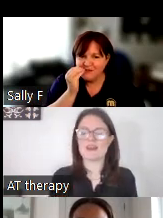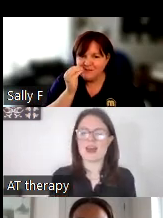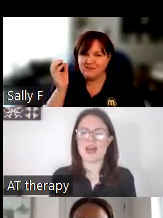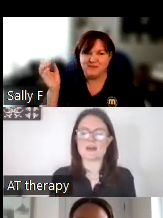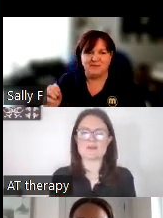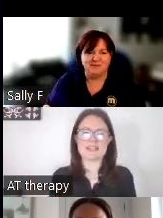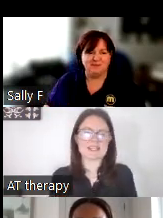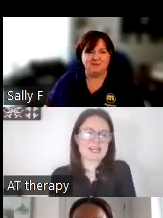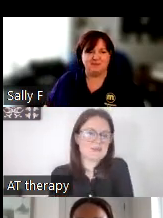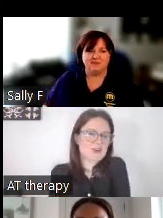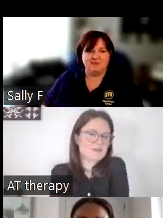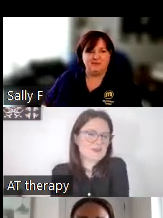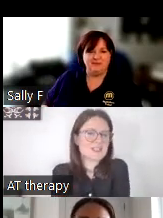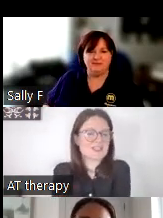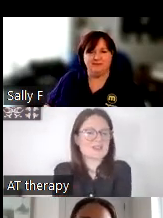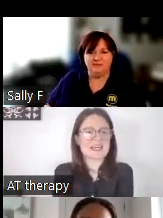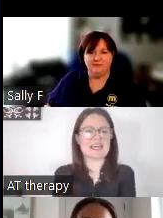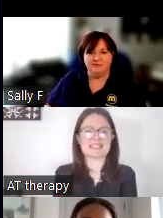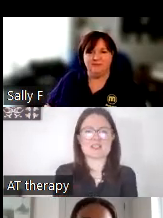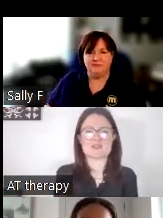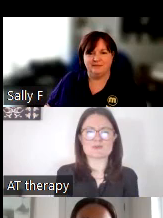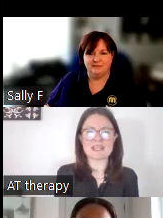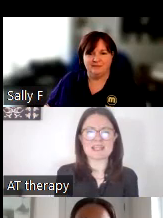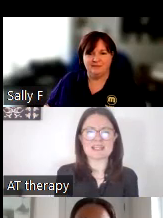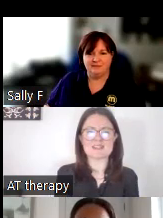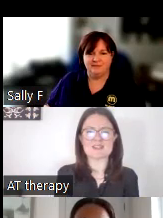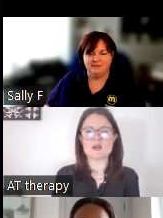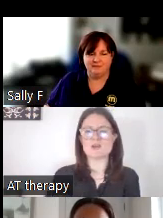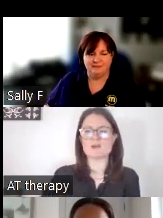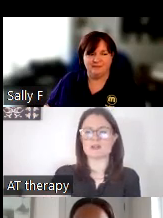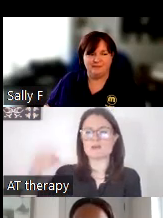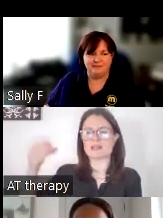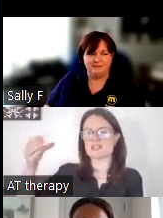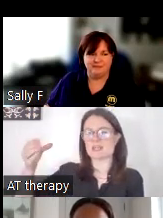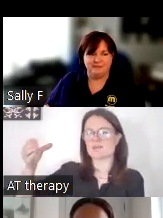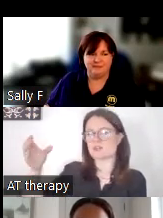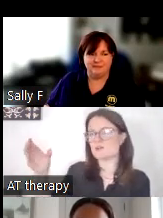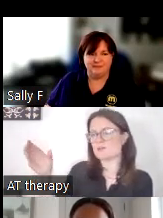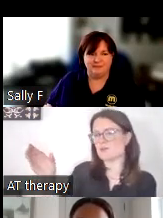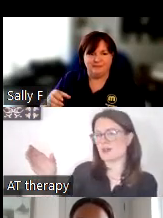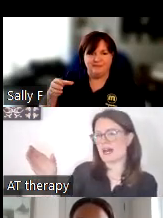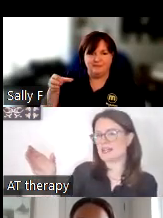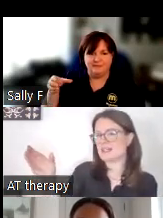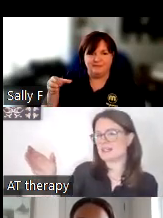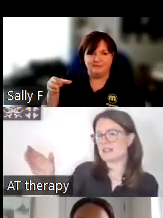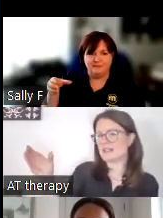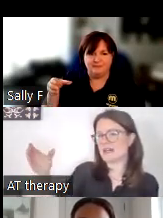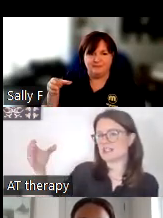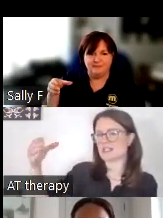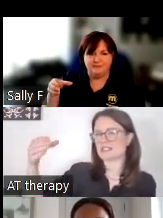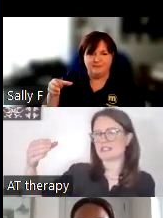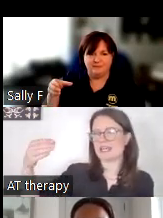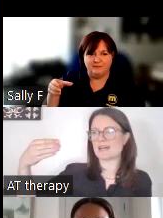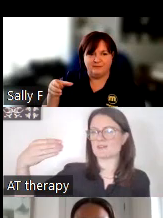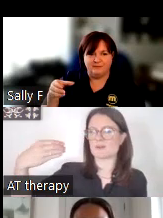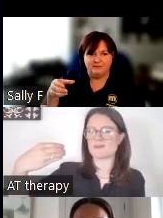Food. The next sign we've got for you is drink. So you are going to make the shape of a cup with your hand. As